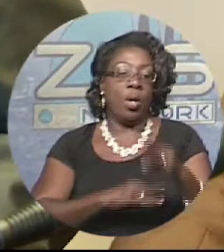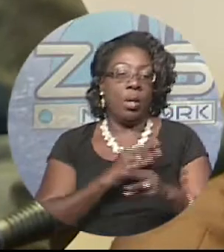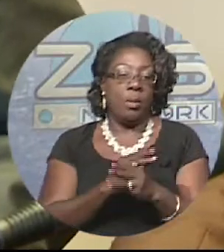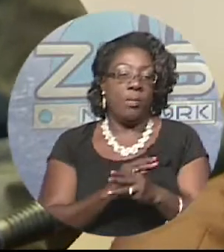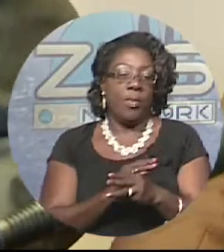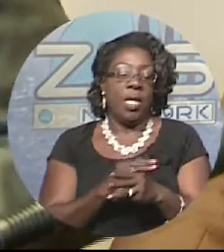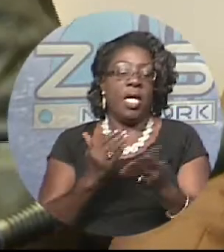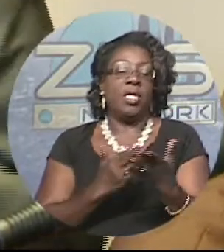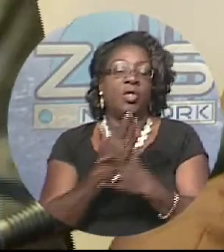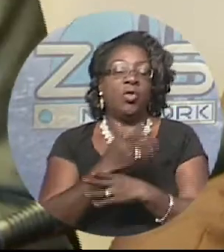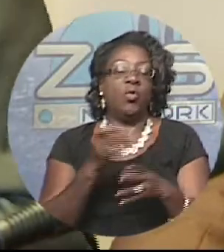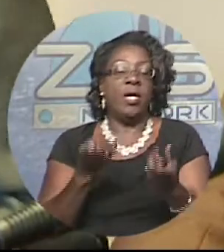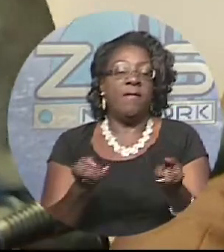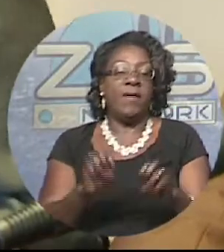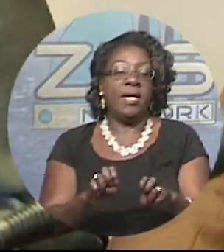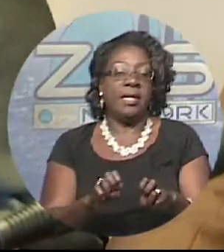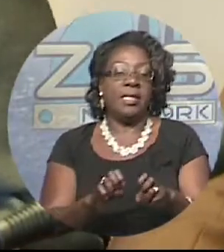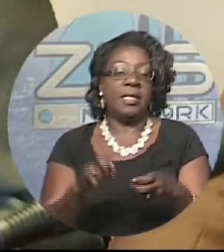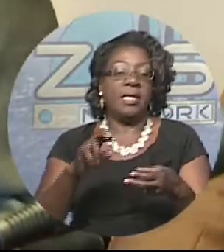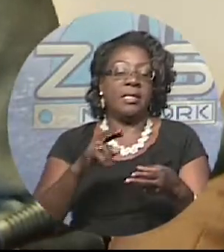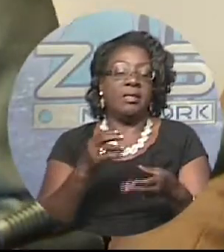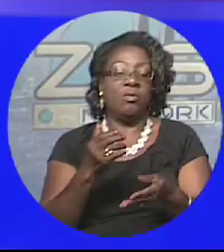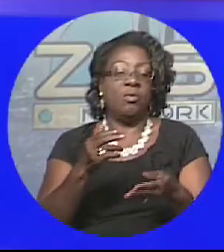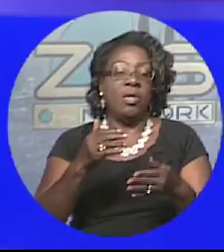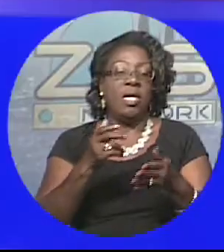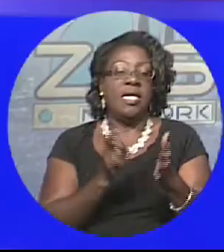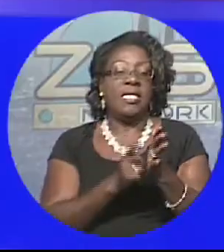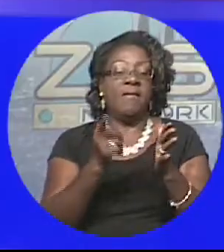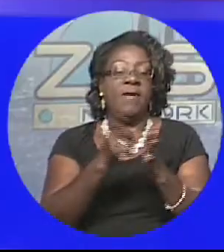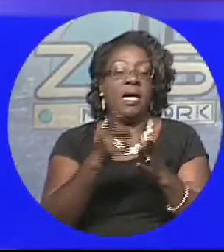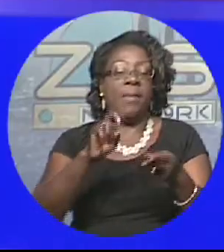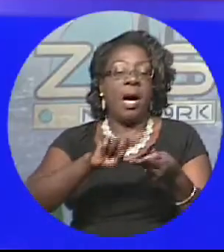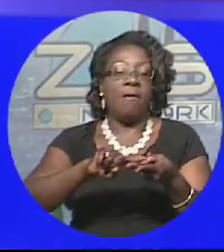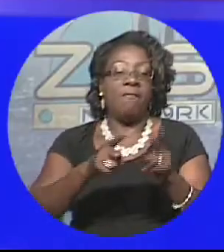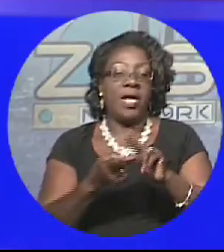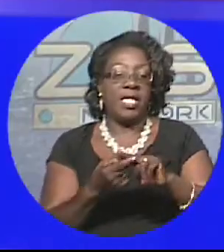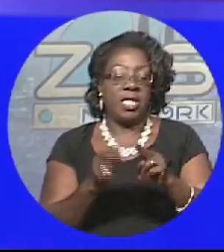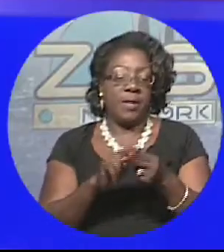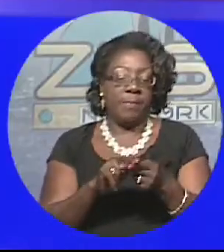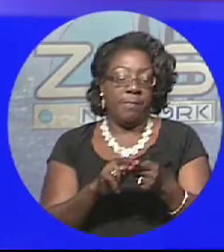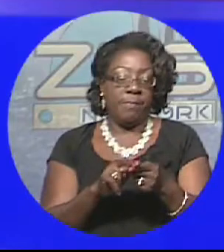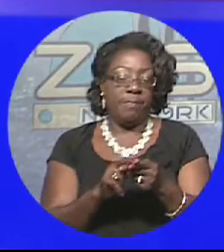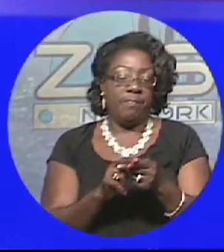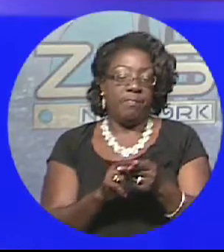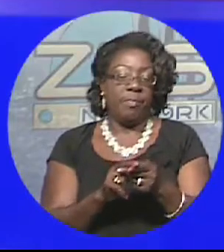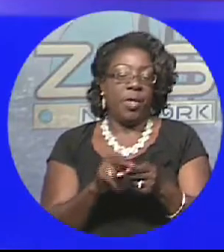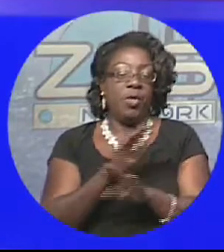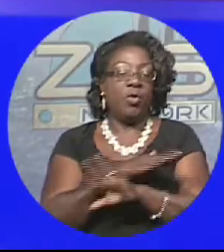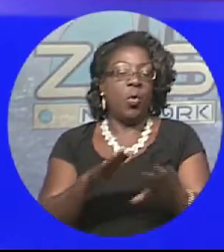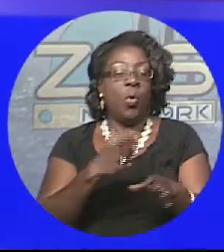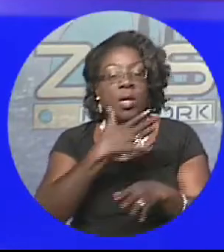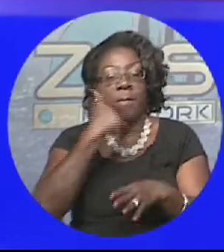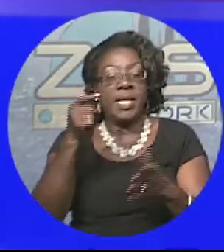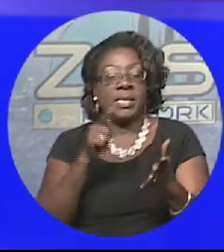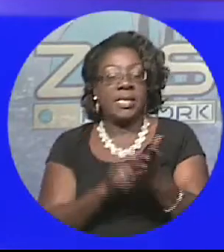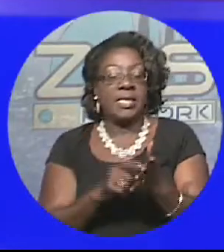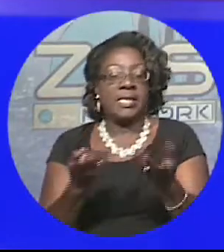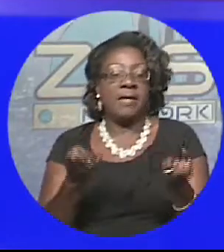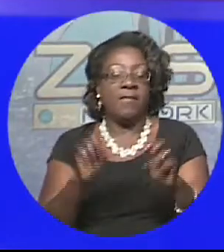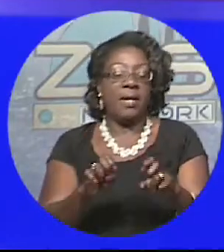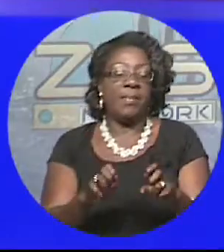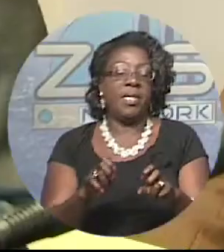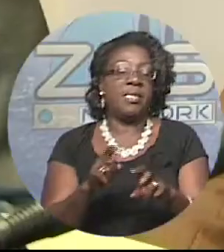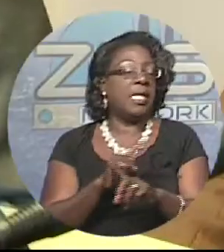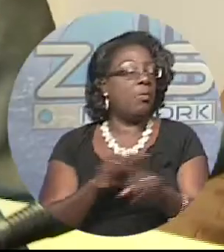friendships develop as a country, between countries. And folks, you do not want to miss this event because there will be no easy fights